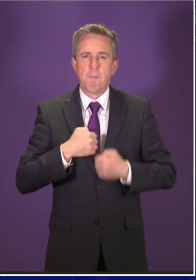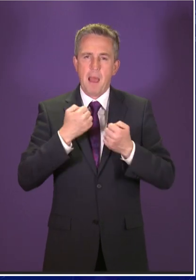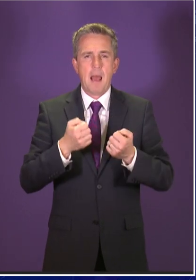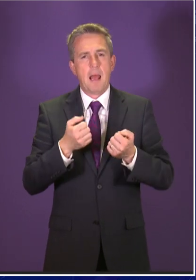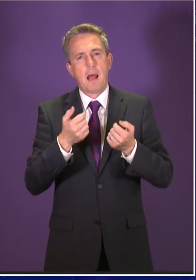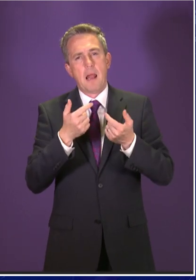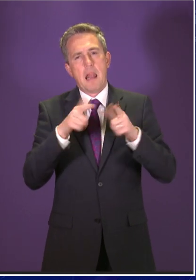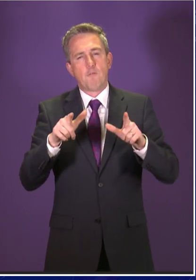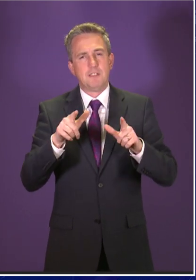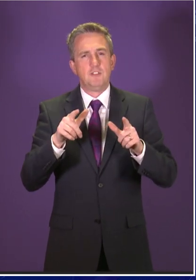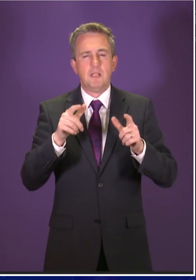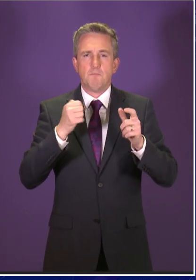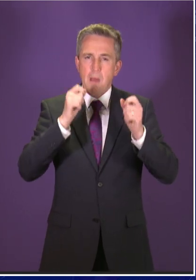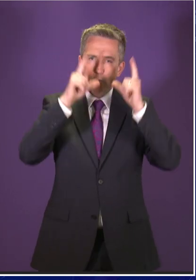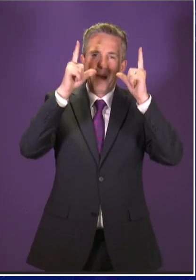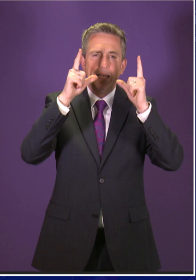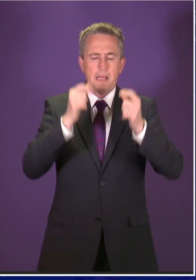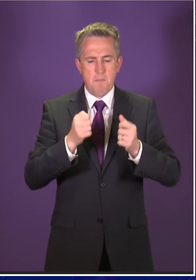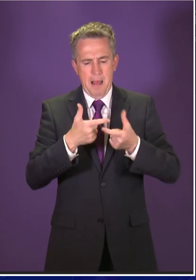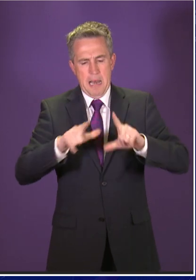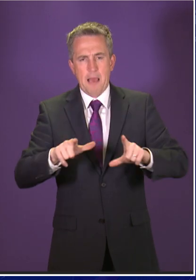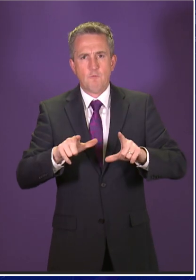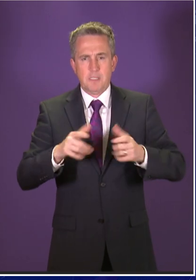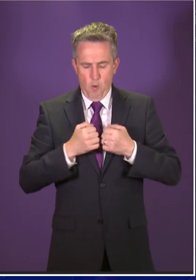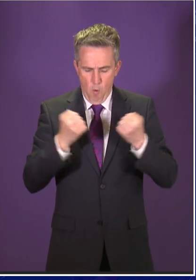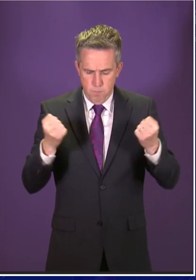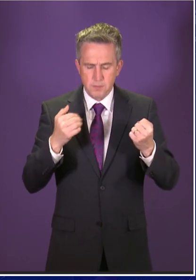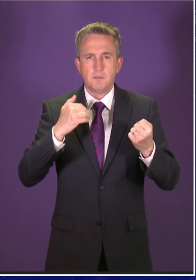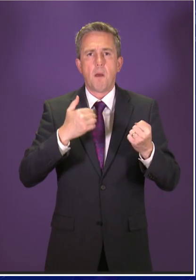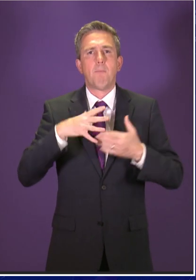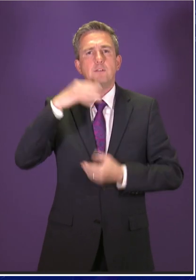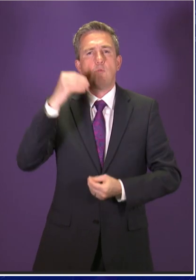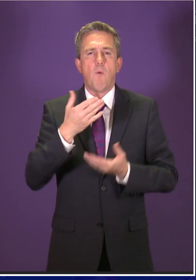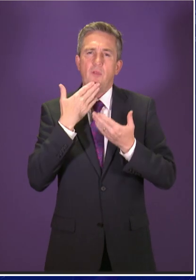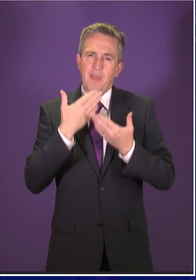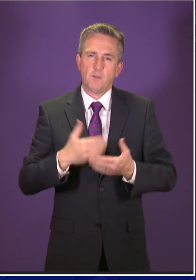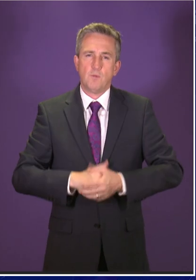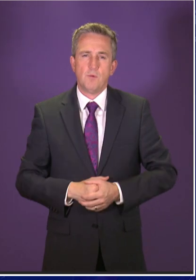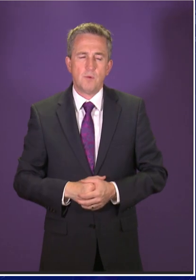my awakening, my language is the window to my soul. Thank you very much.